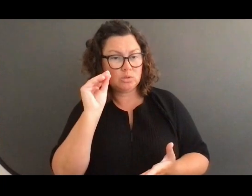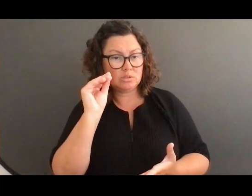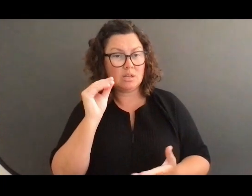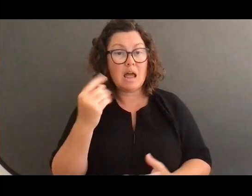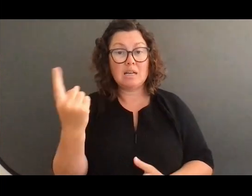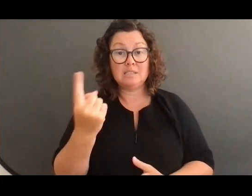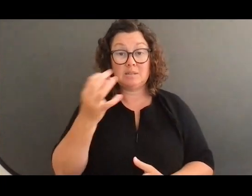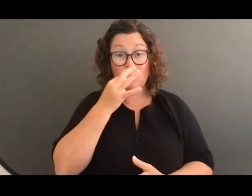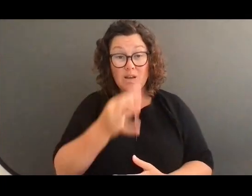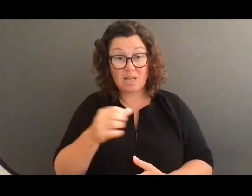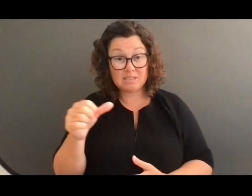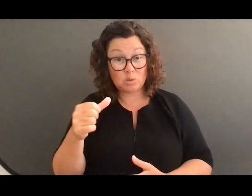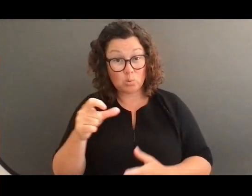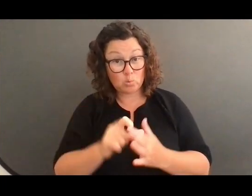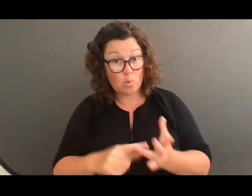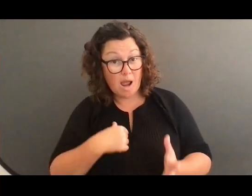there.